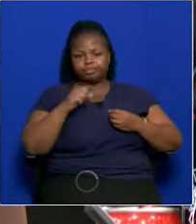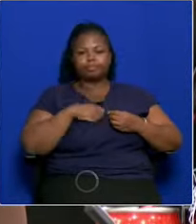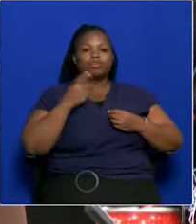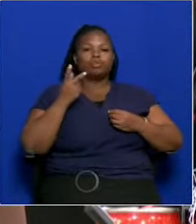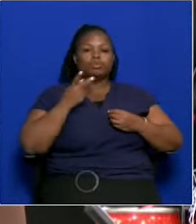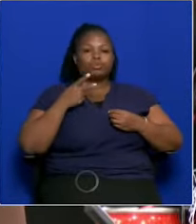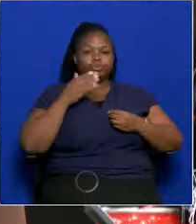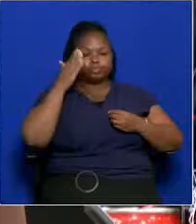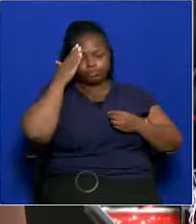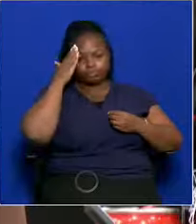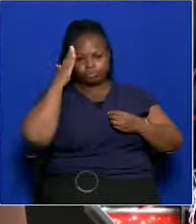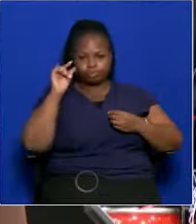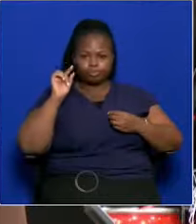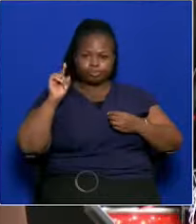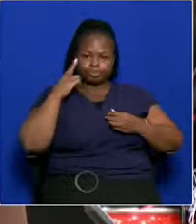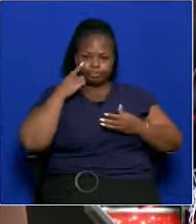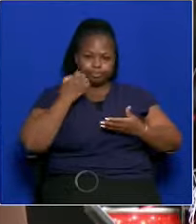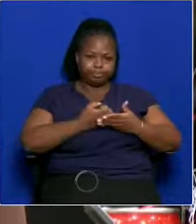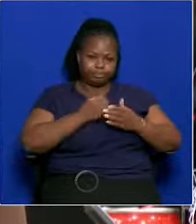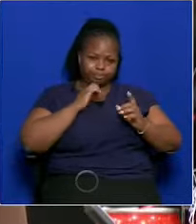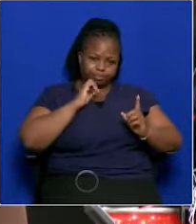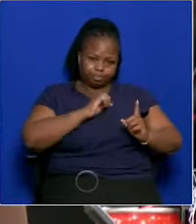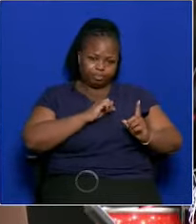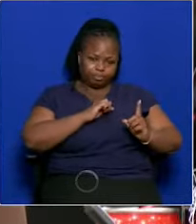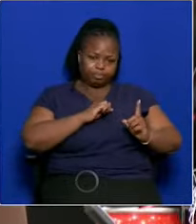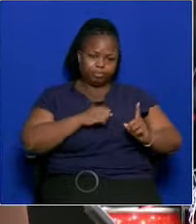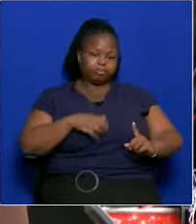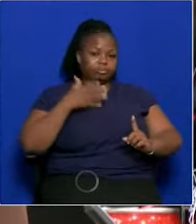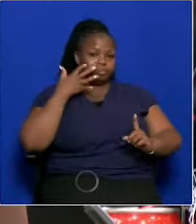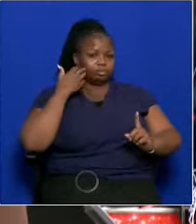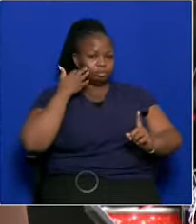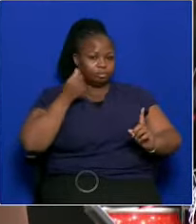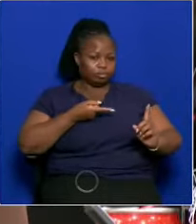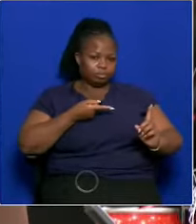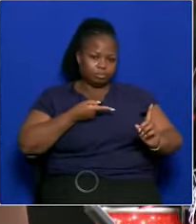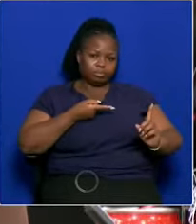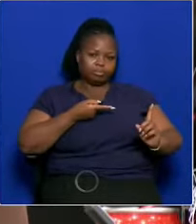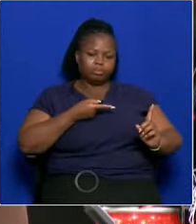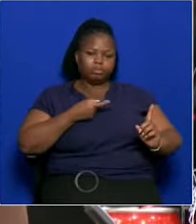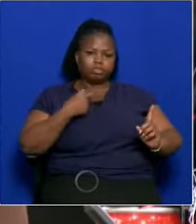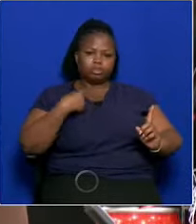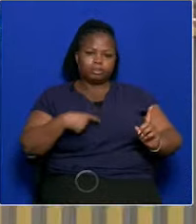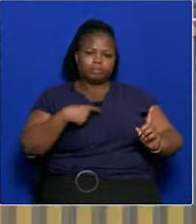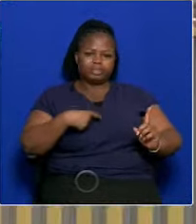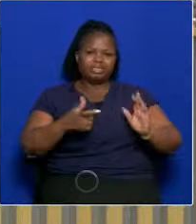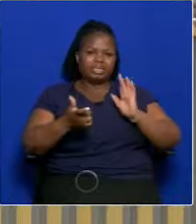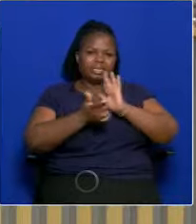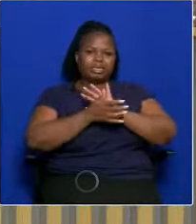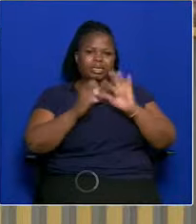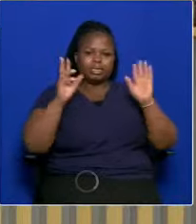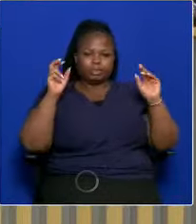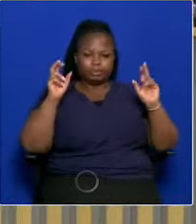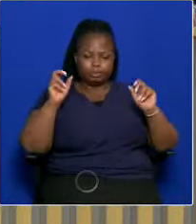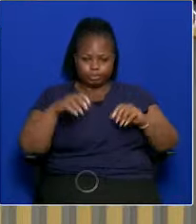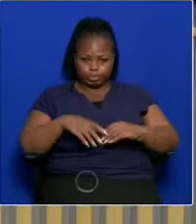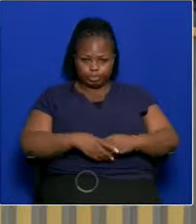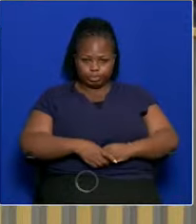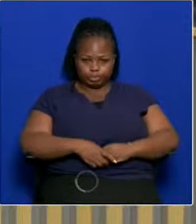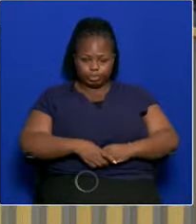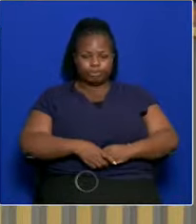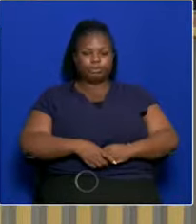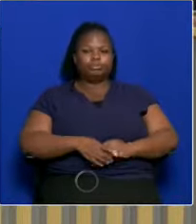that Mr. Matlala approached you often with personal legal issues. Yes. And so